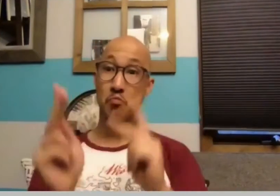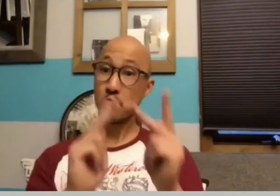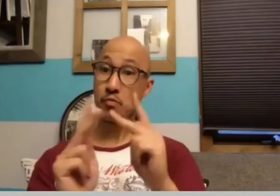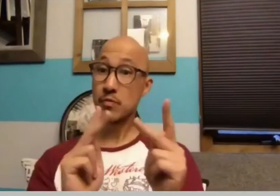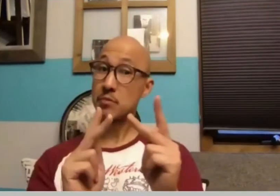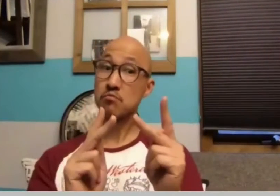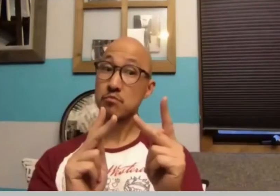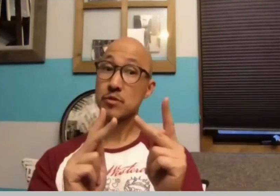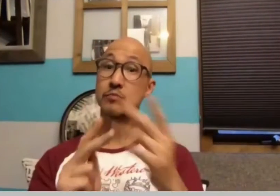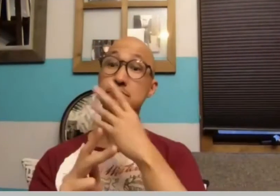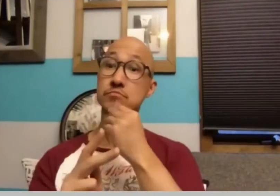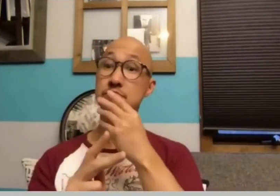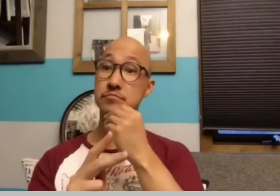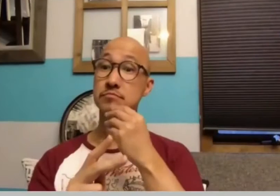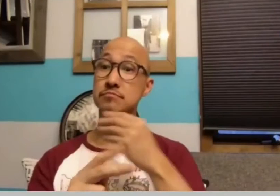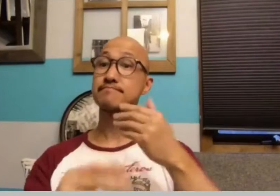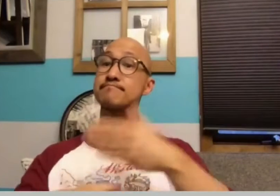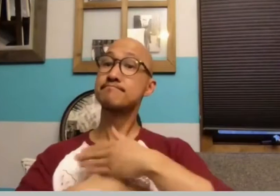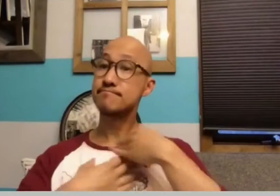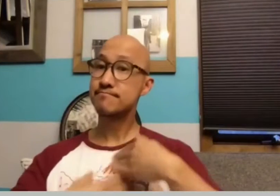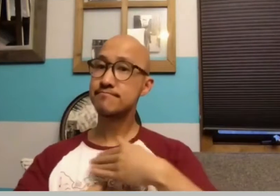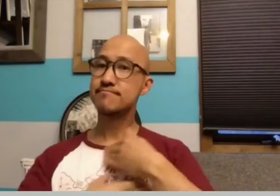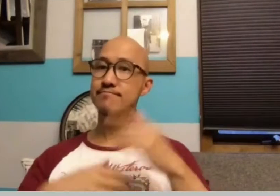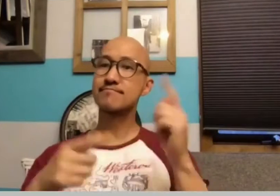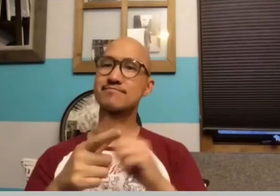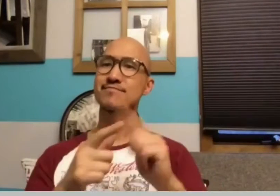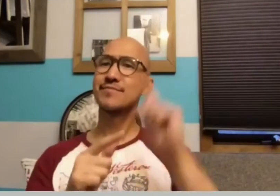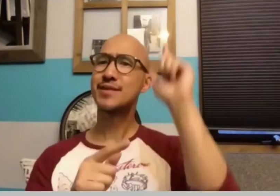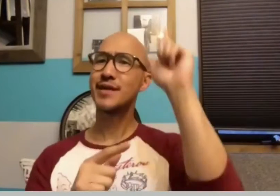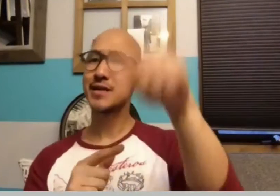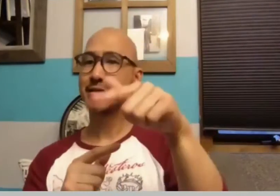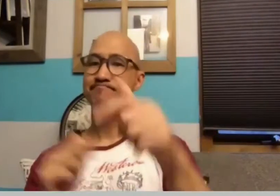first real captivity at the hands of Pharaoh.